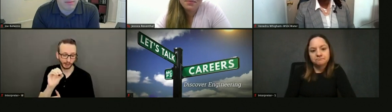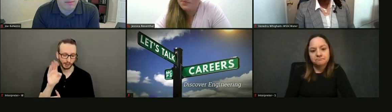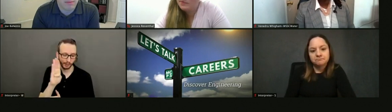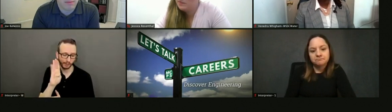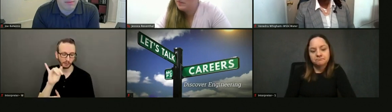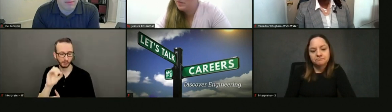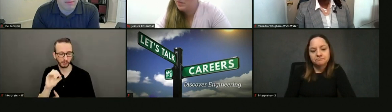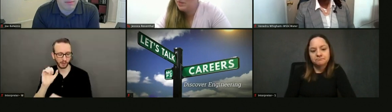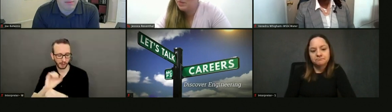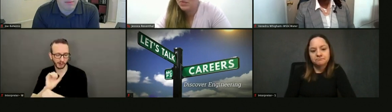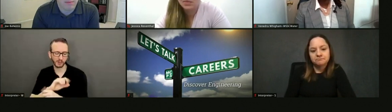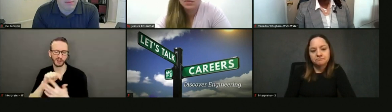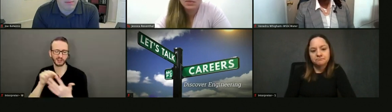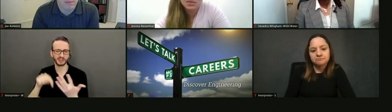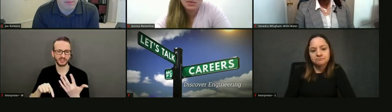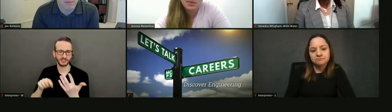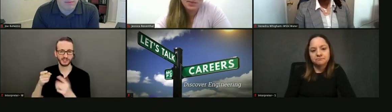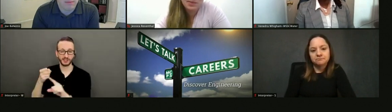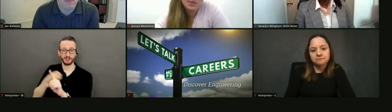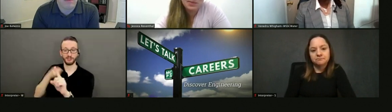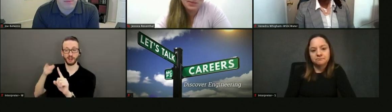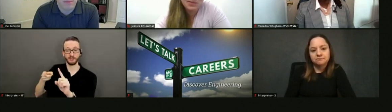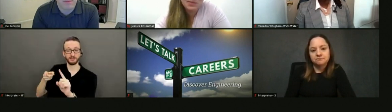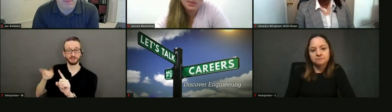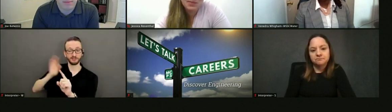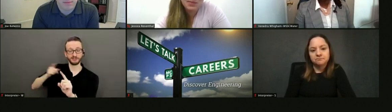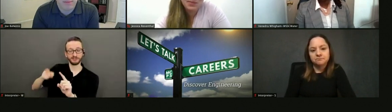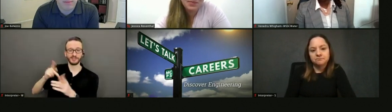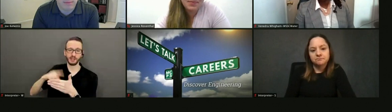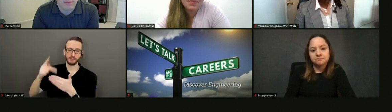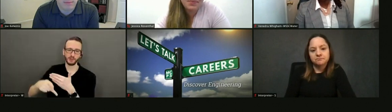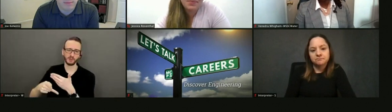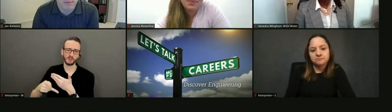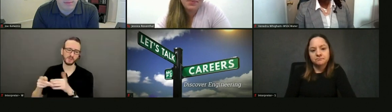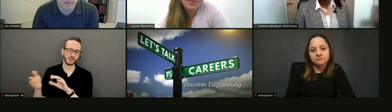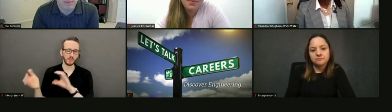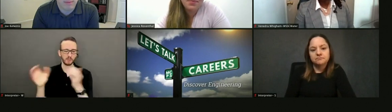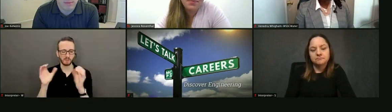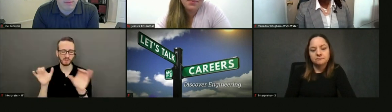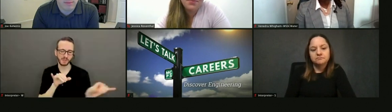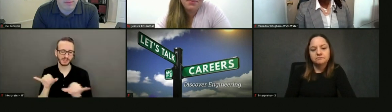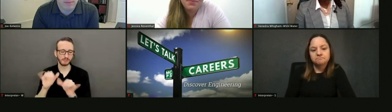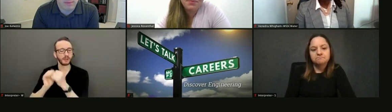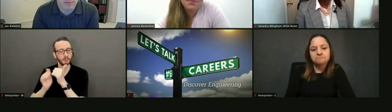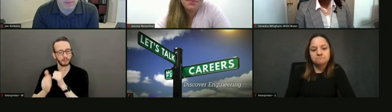other companies, they're out of iGEM. So it's a similar competition.